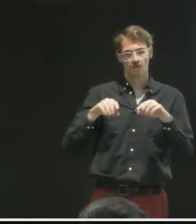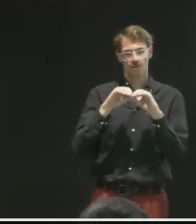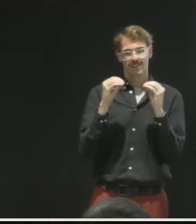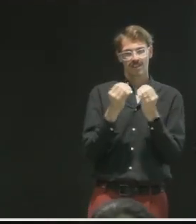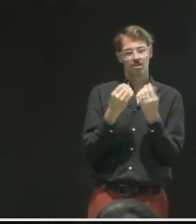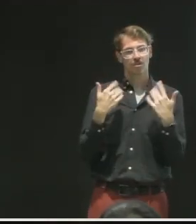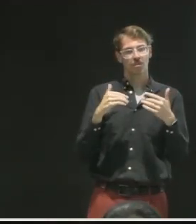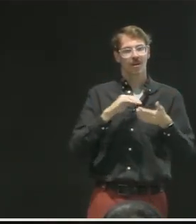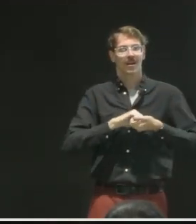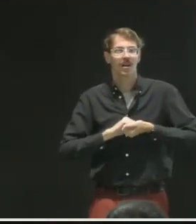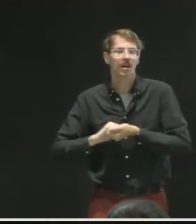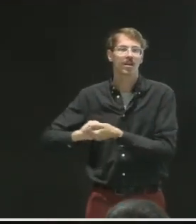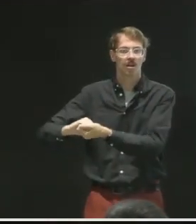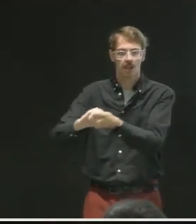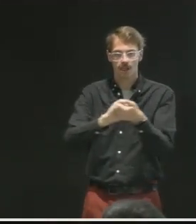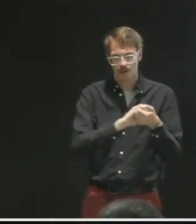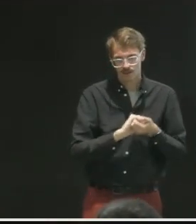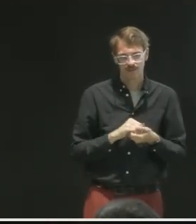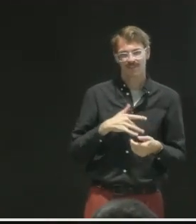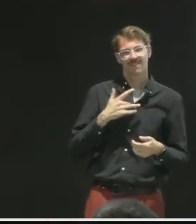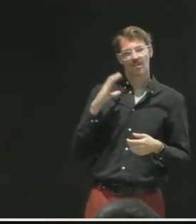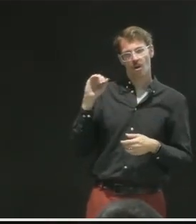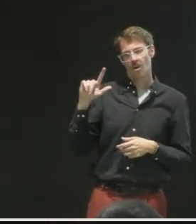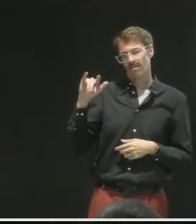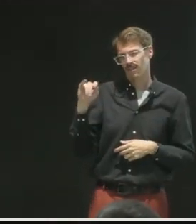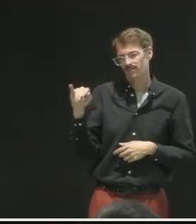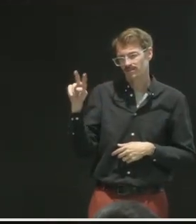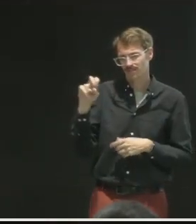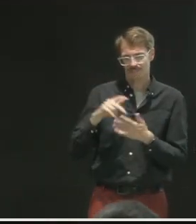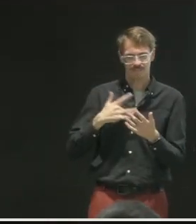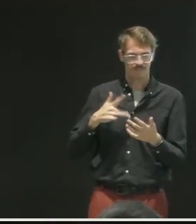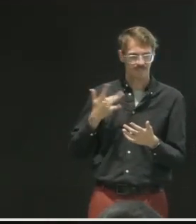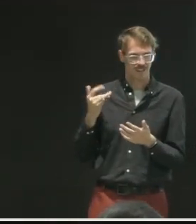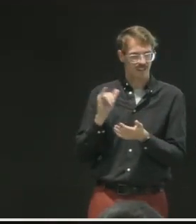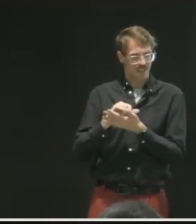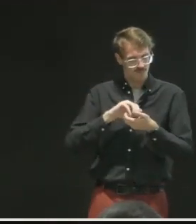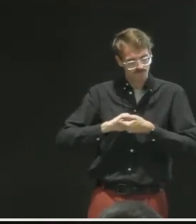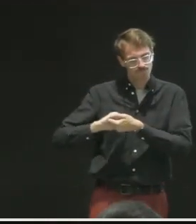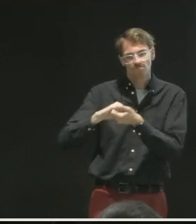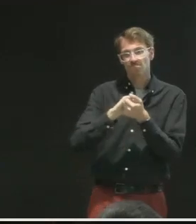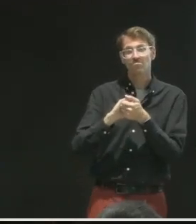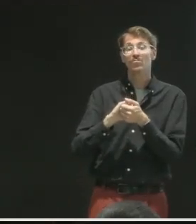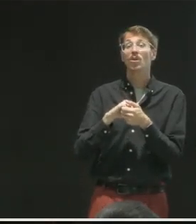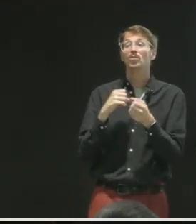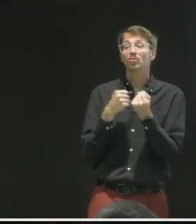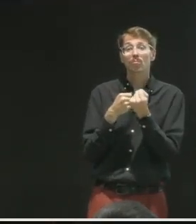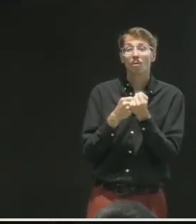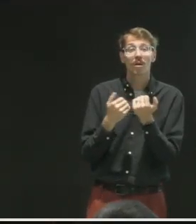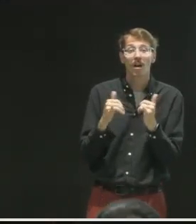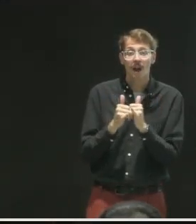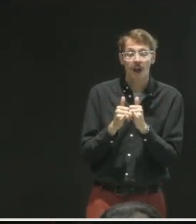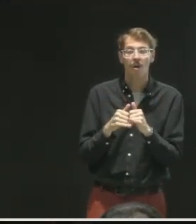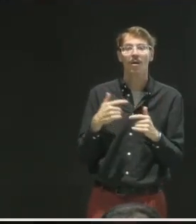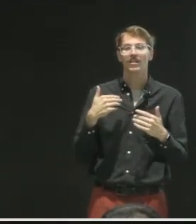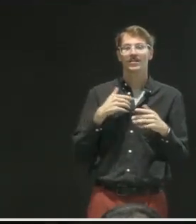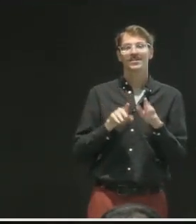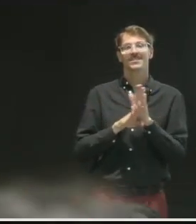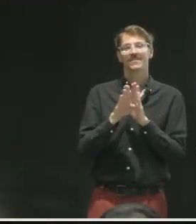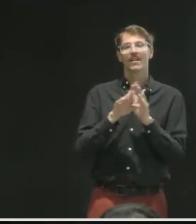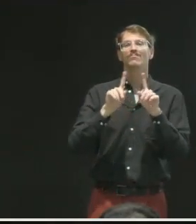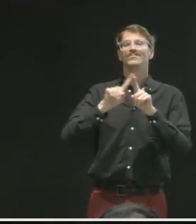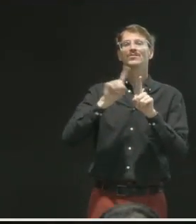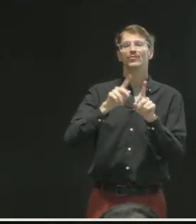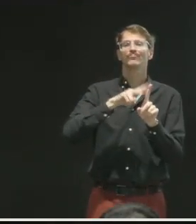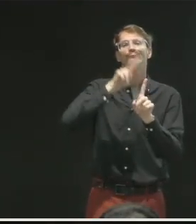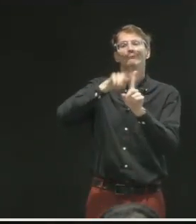collective cooperational nature of SEDIMA system, is to develop model policies and tools and